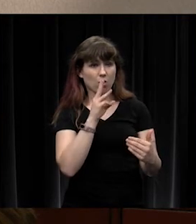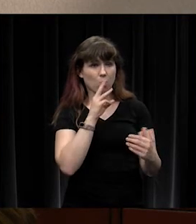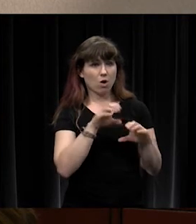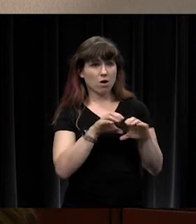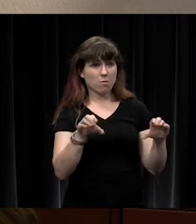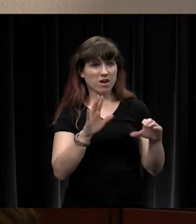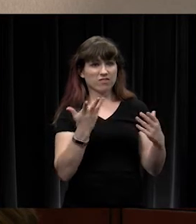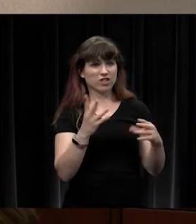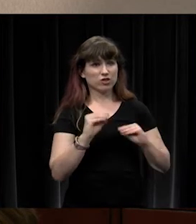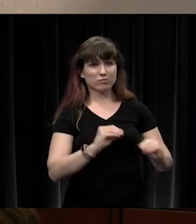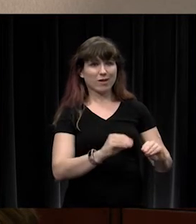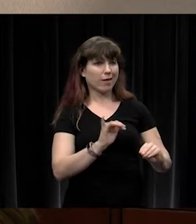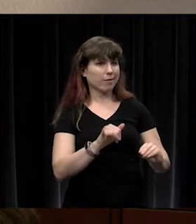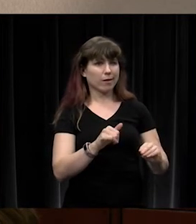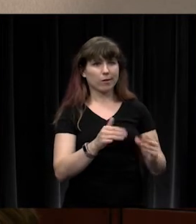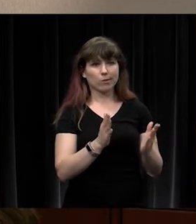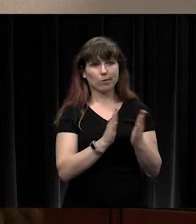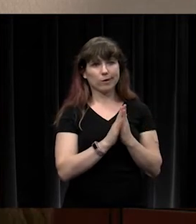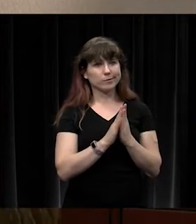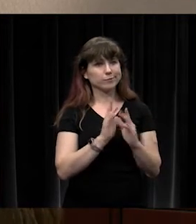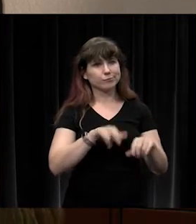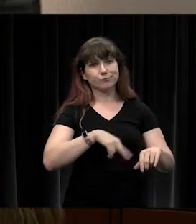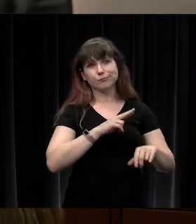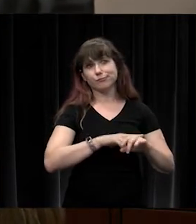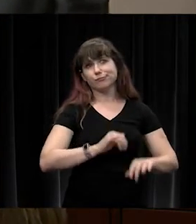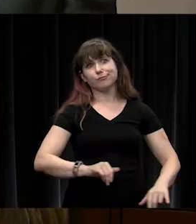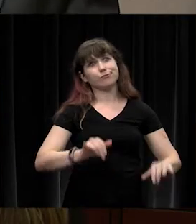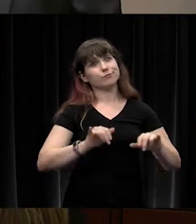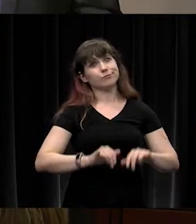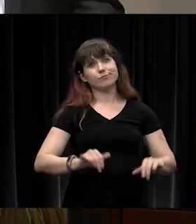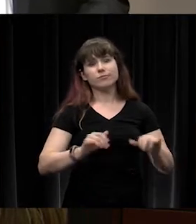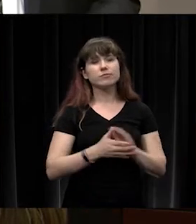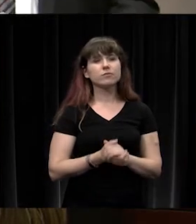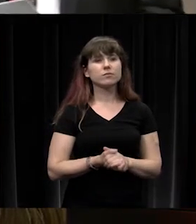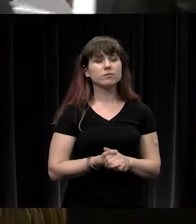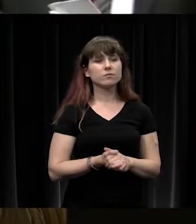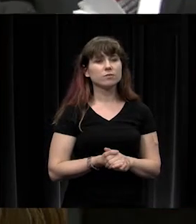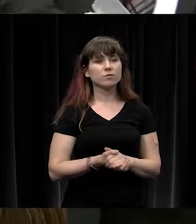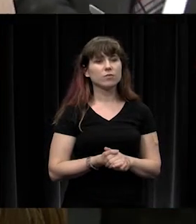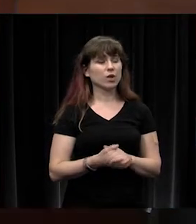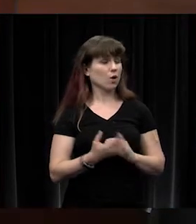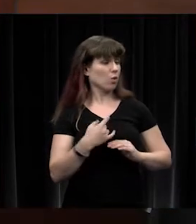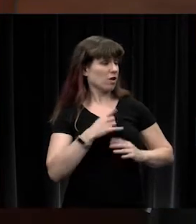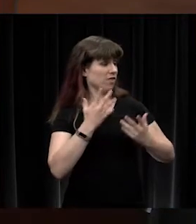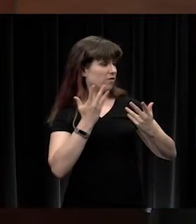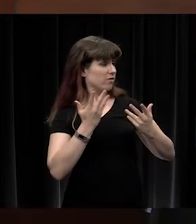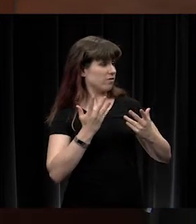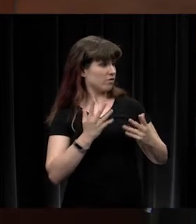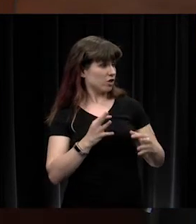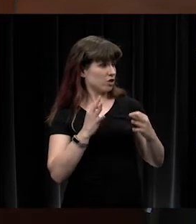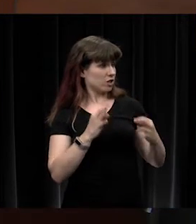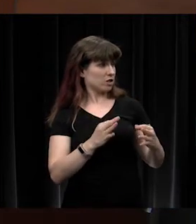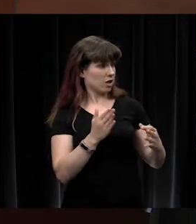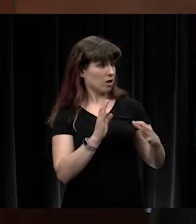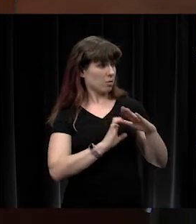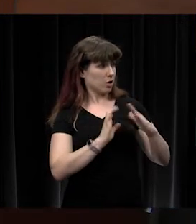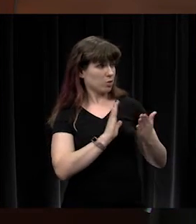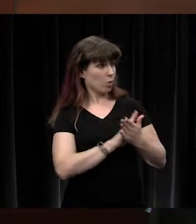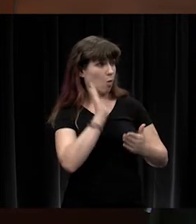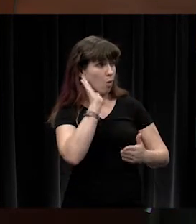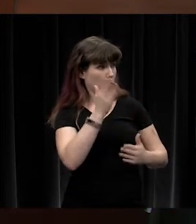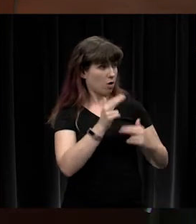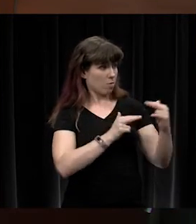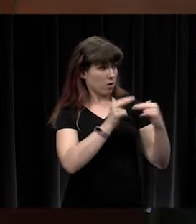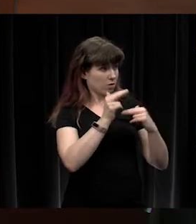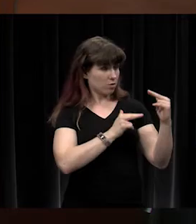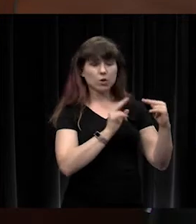It's a normal request. Okay. Now this is not, we've not made a determination that an elementary school is being built there at this point.